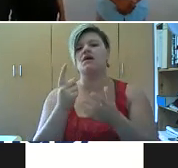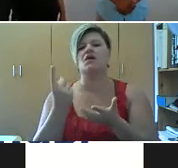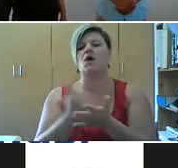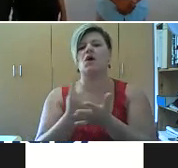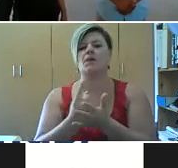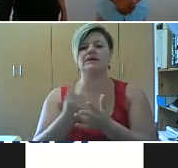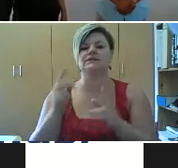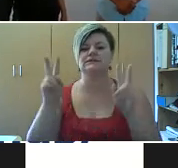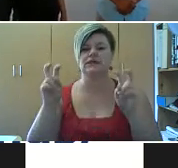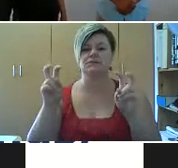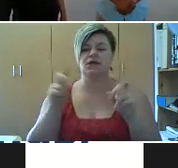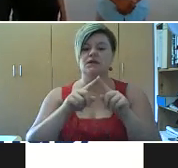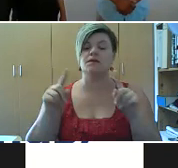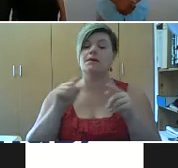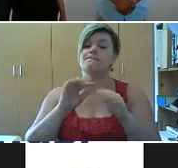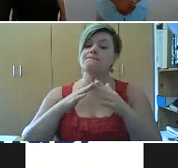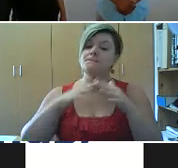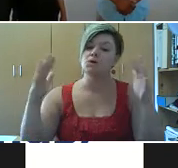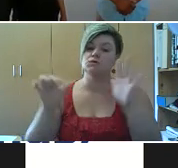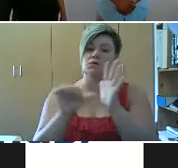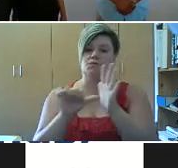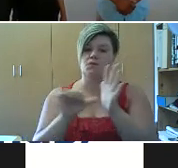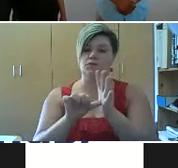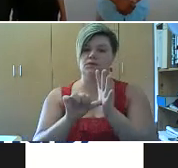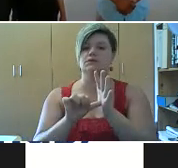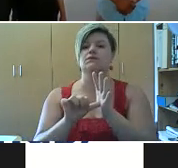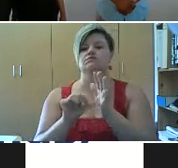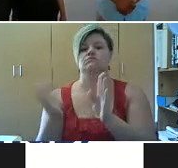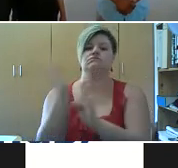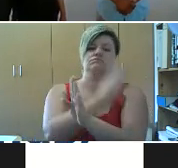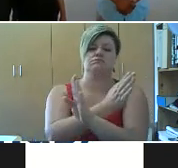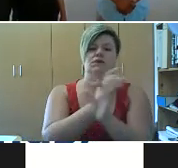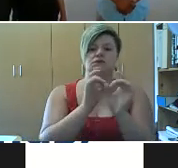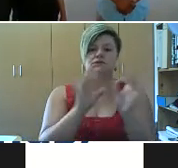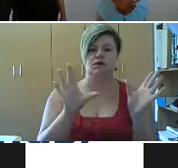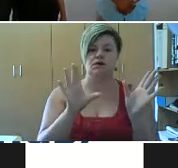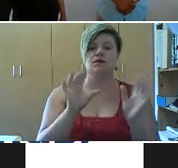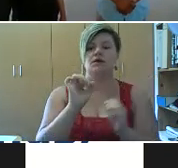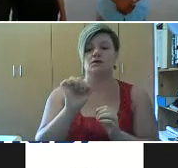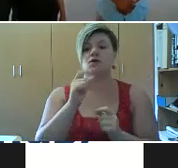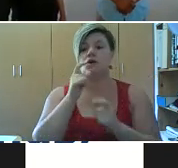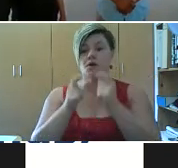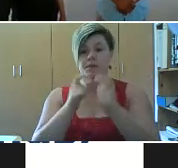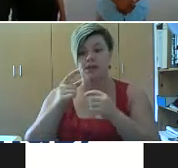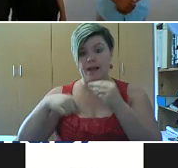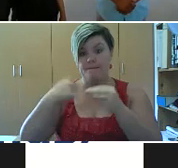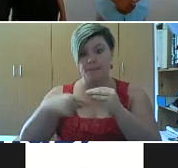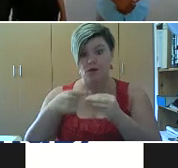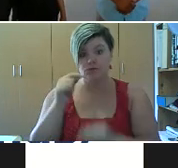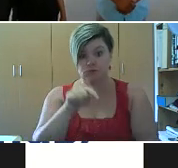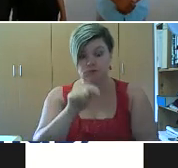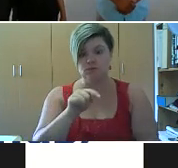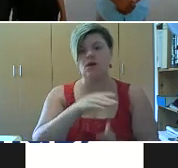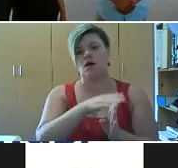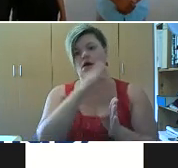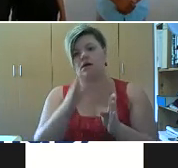The thing that is the most important comes at the start, and then your comment about that comes